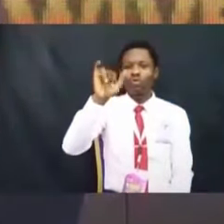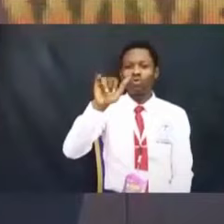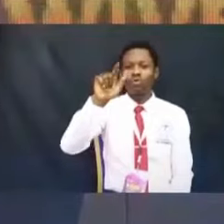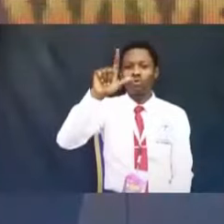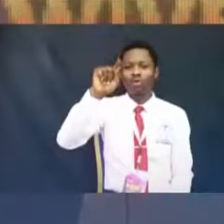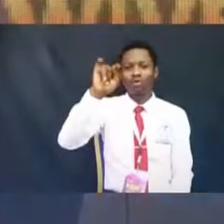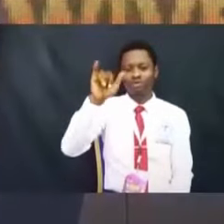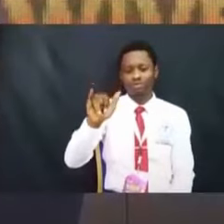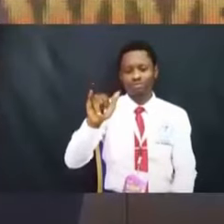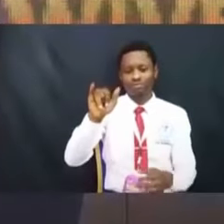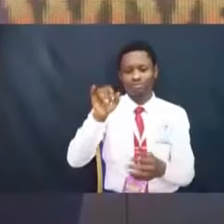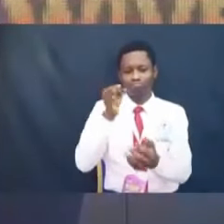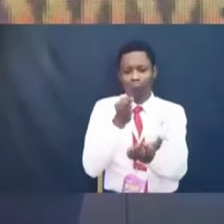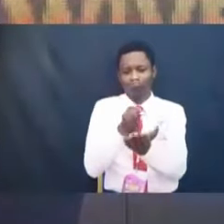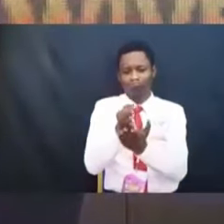local church,